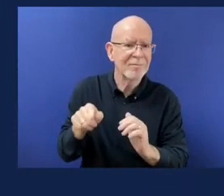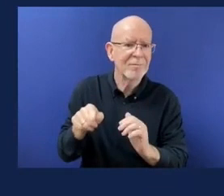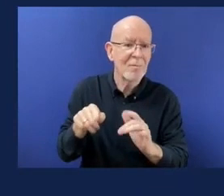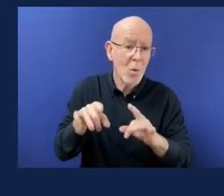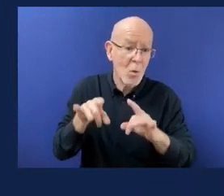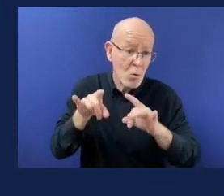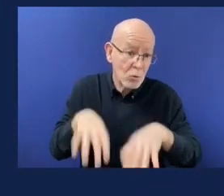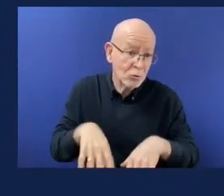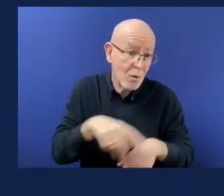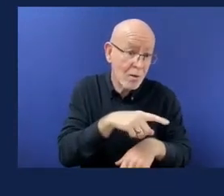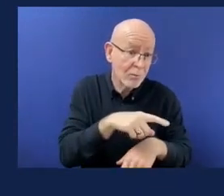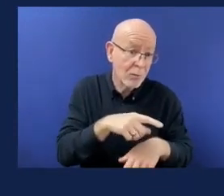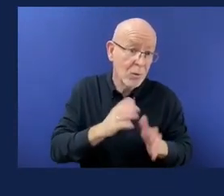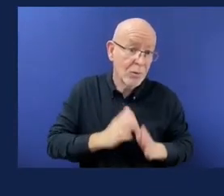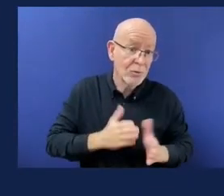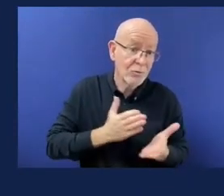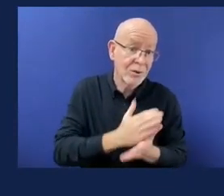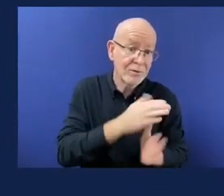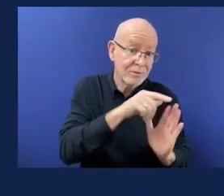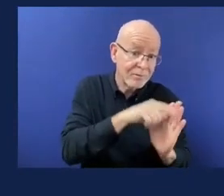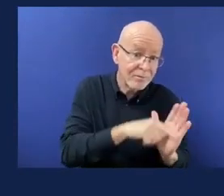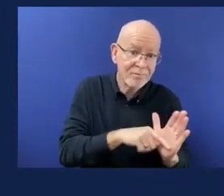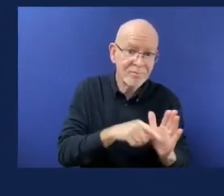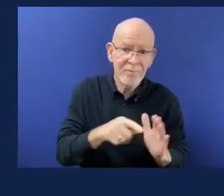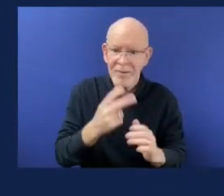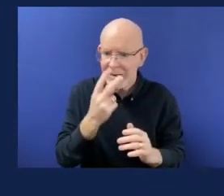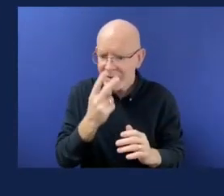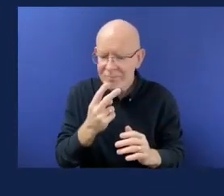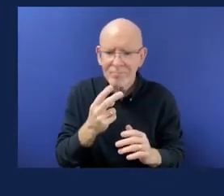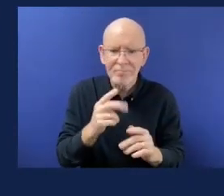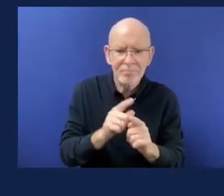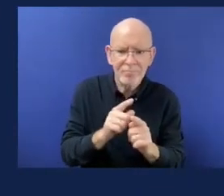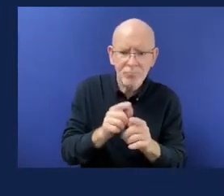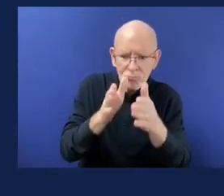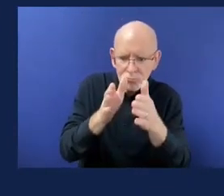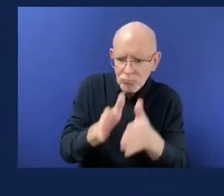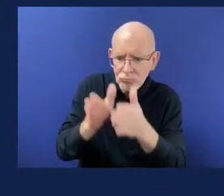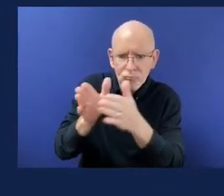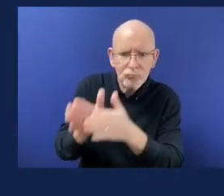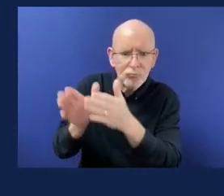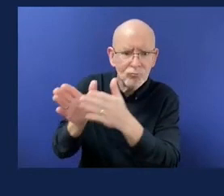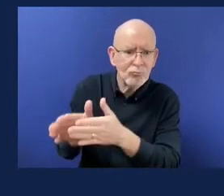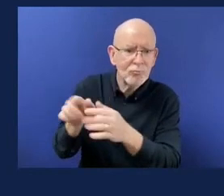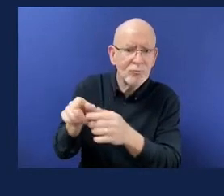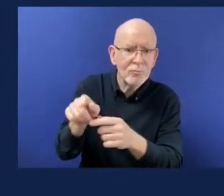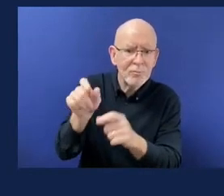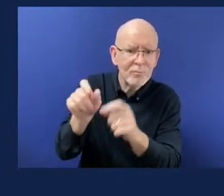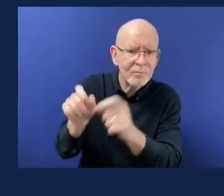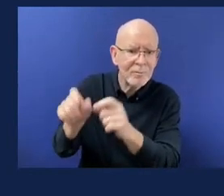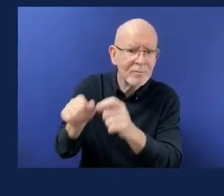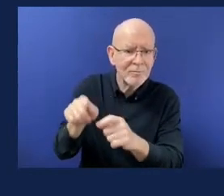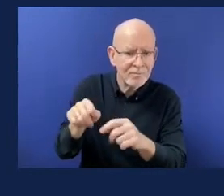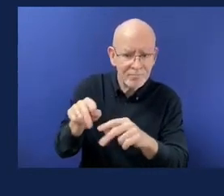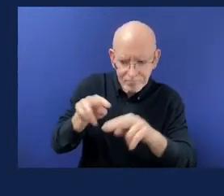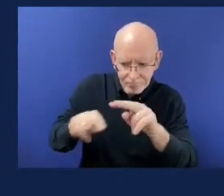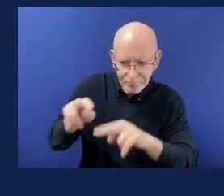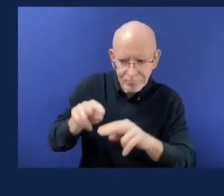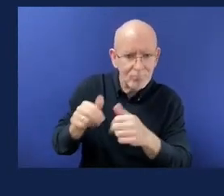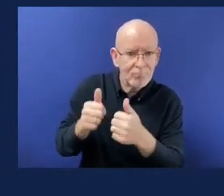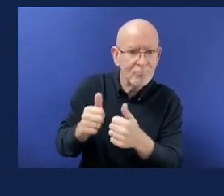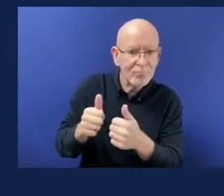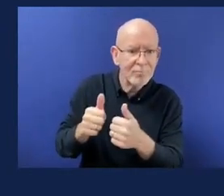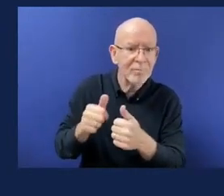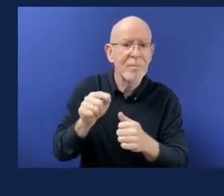with players, with the player entourages, with workers that support the event,